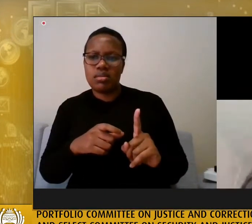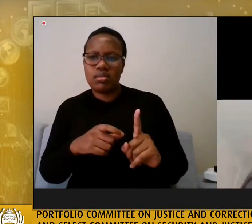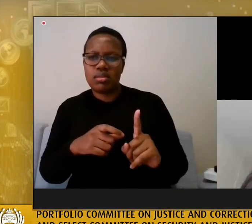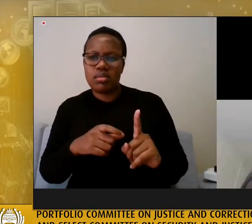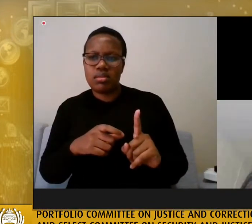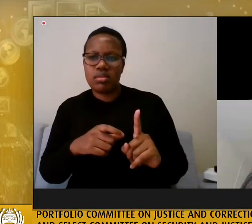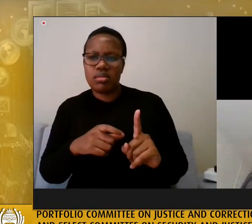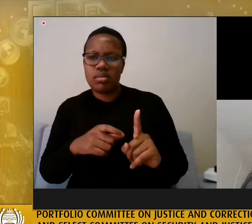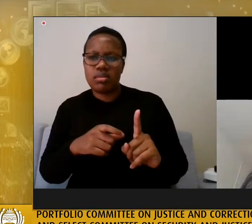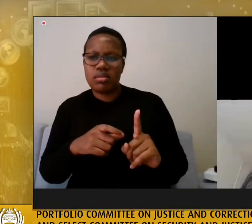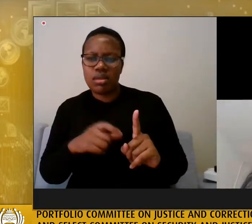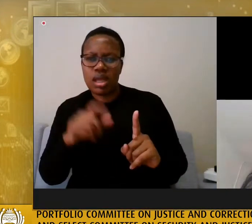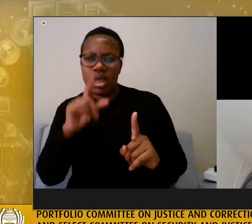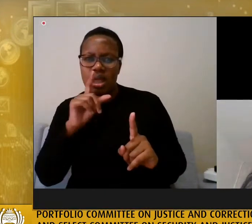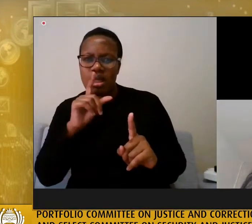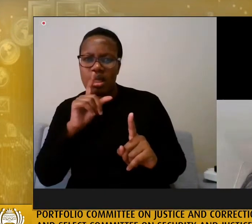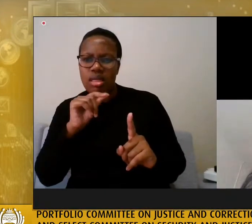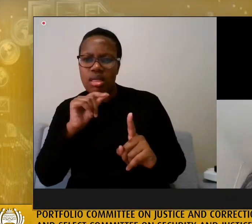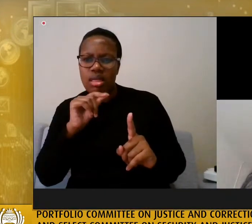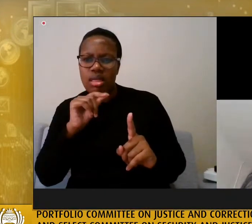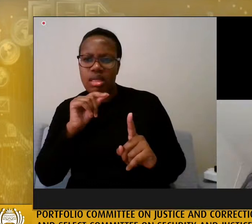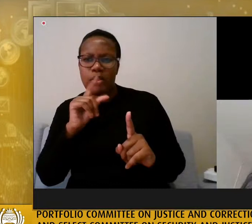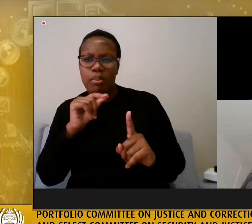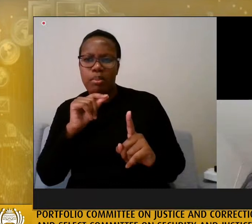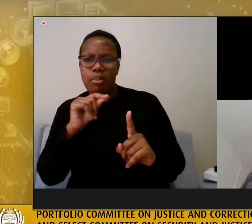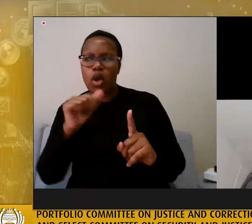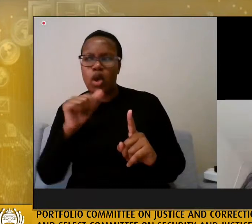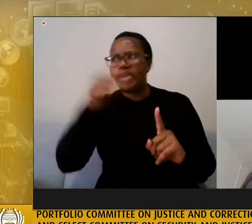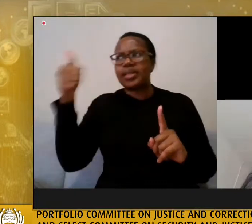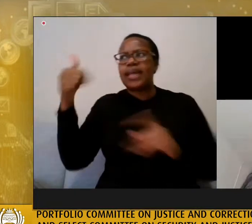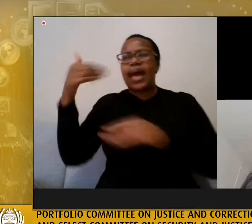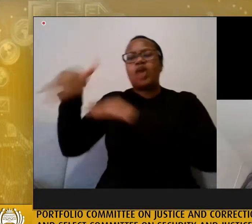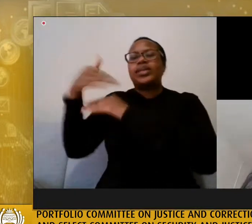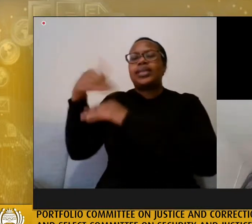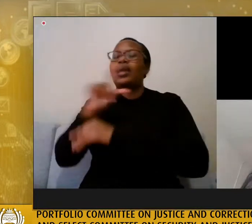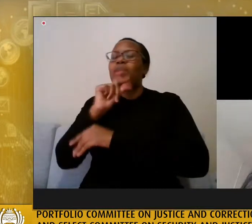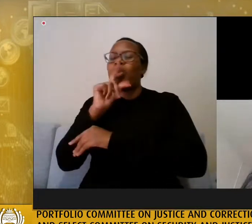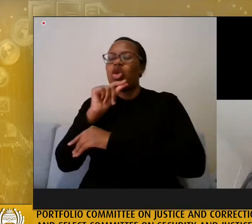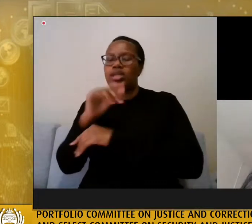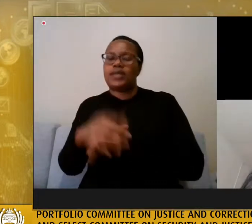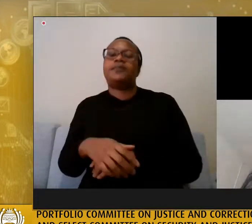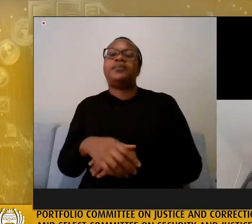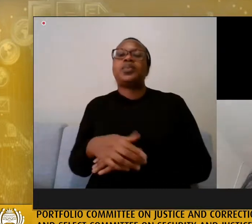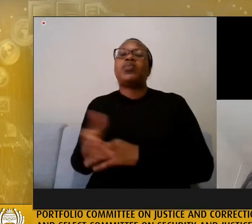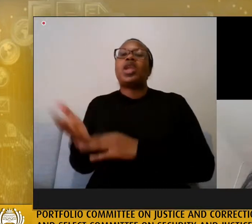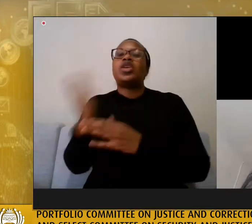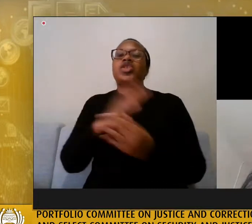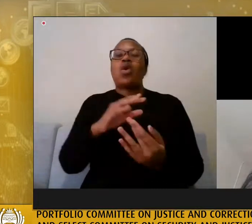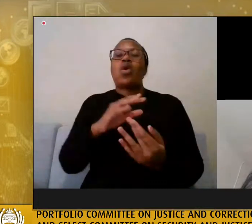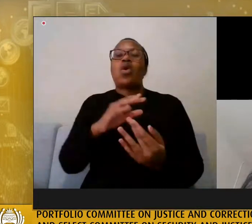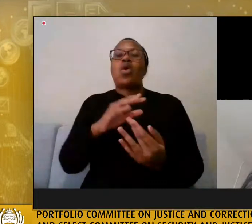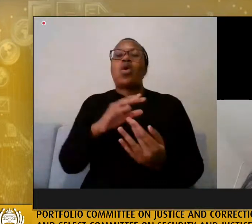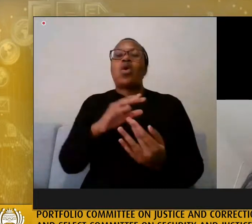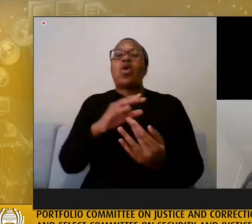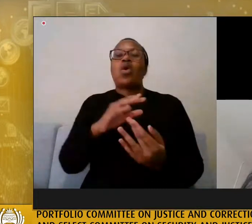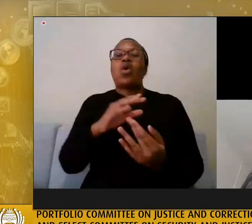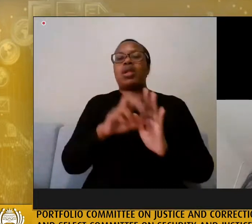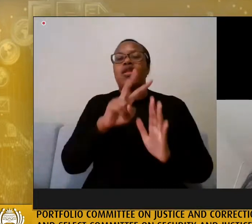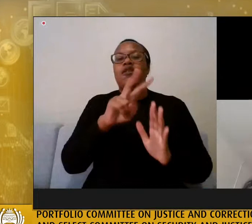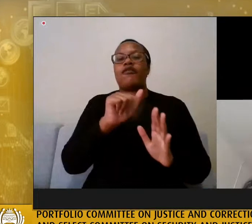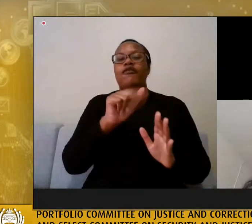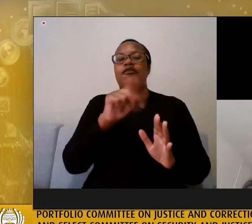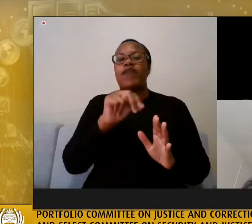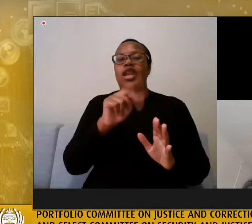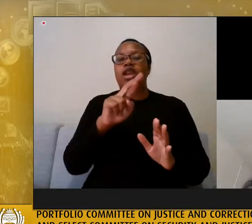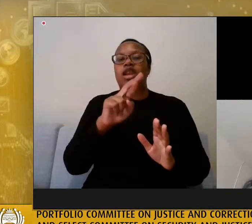with regard to withholding, it's the Van Rooyen case in the Constitutional Court said